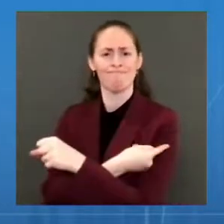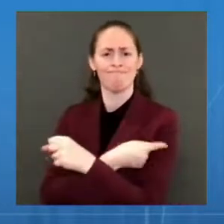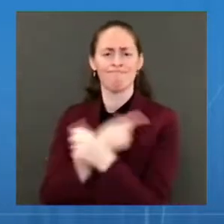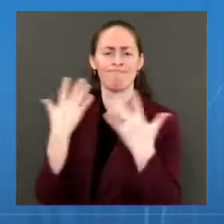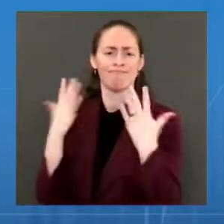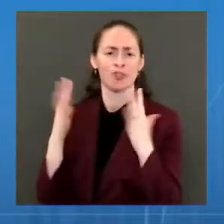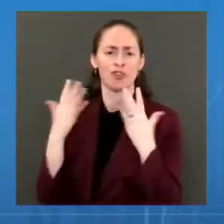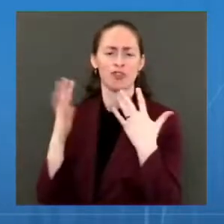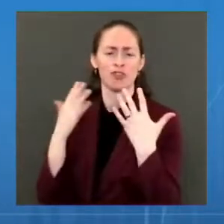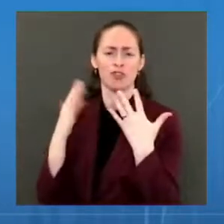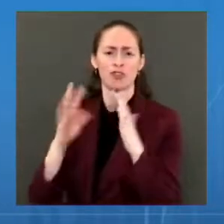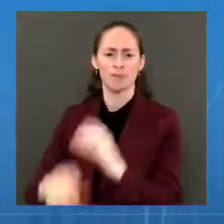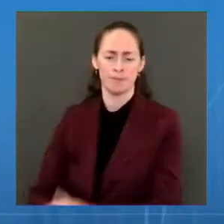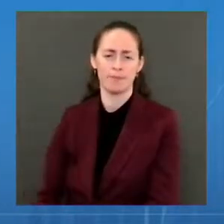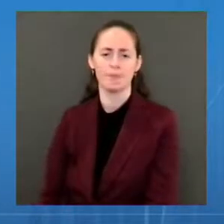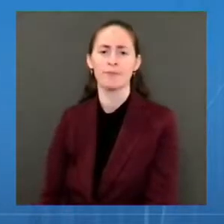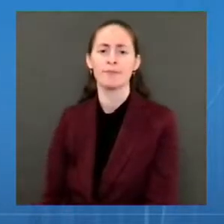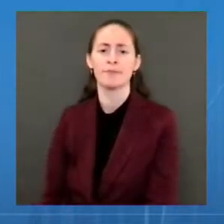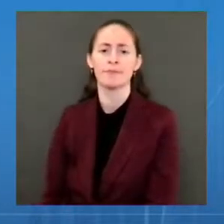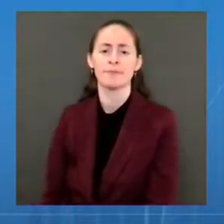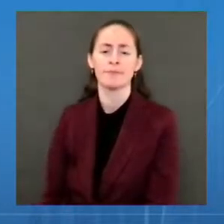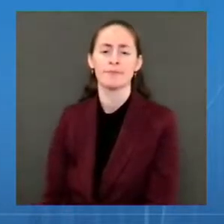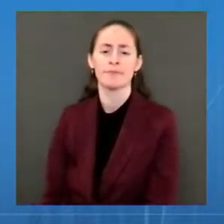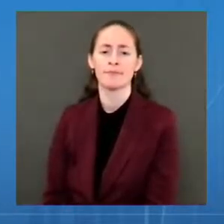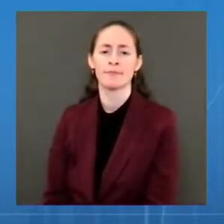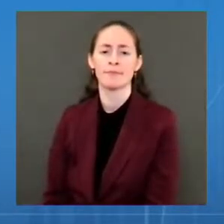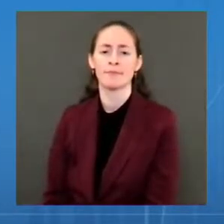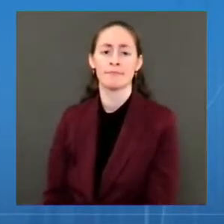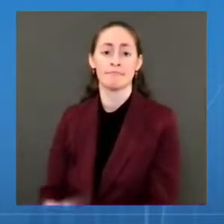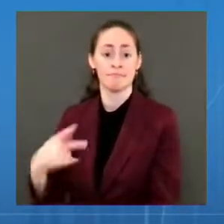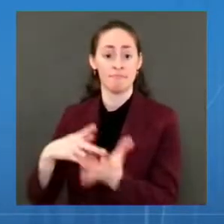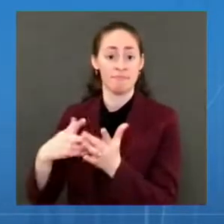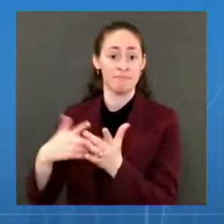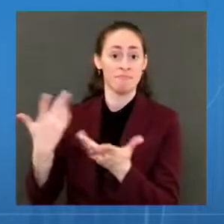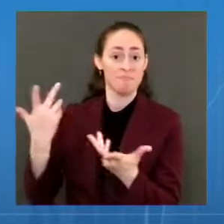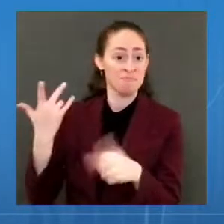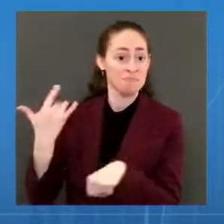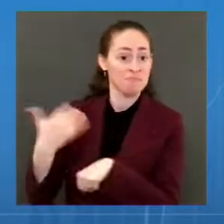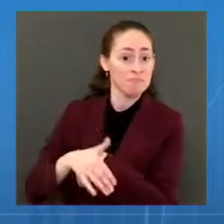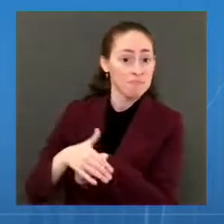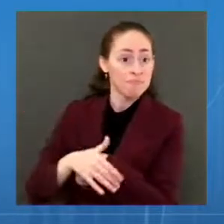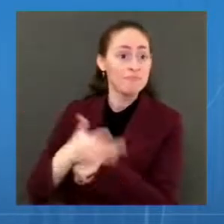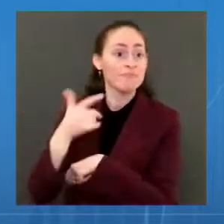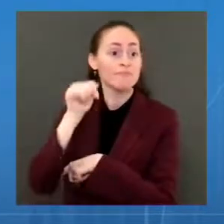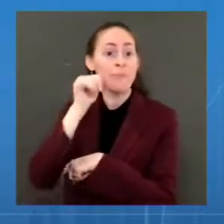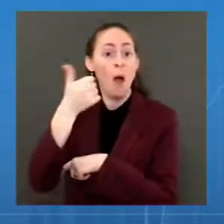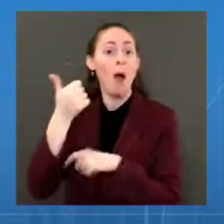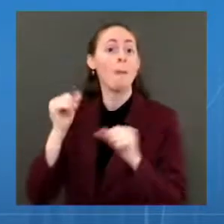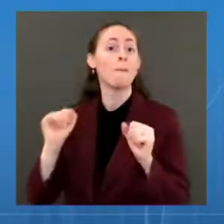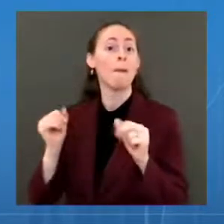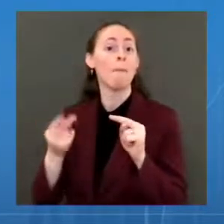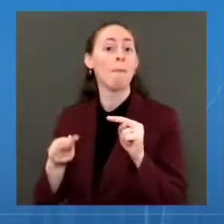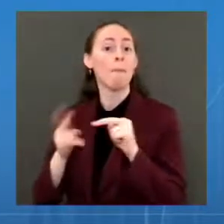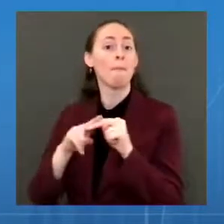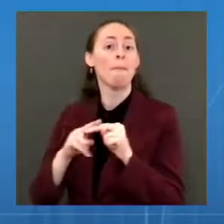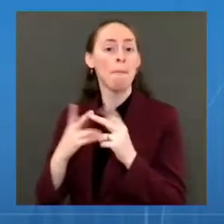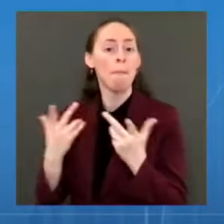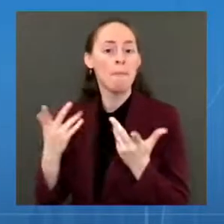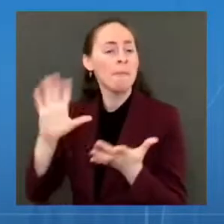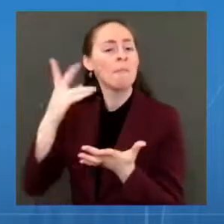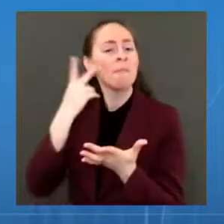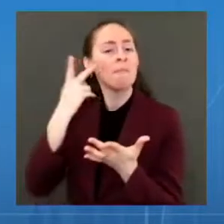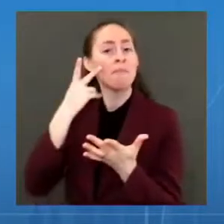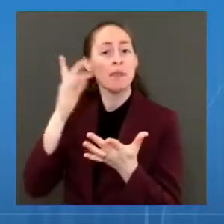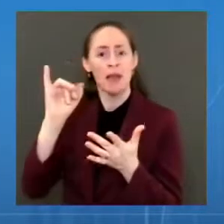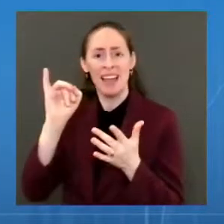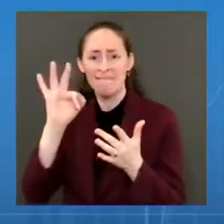deadline is this evening, and even once the deadline passes, as we've talked about, it's not a cliff, it's not an endpoint. We'll continue to work with people,